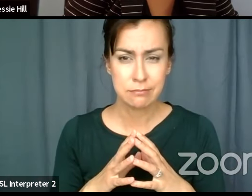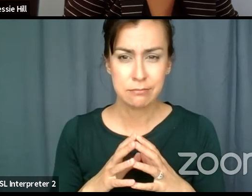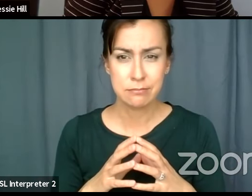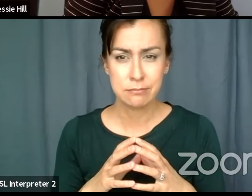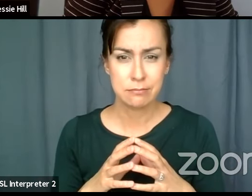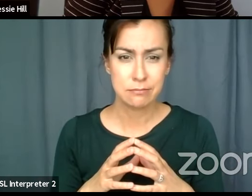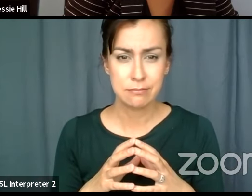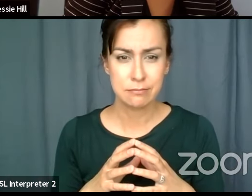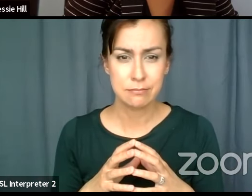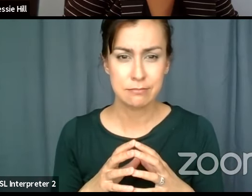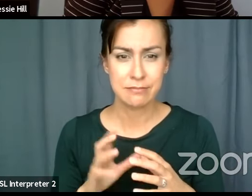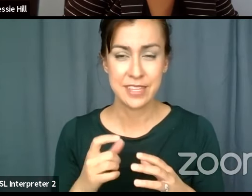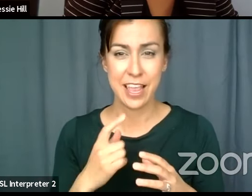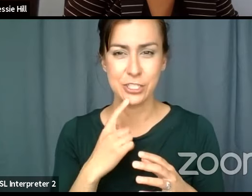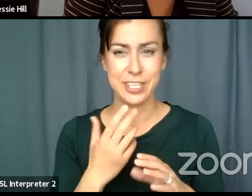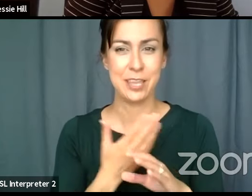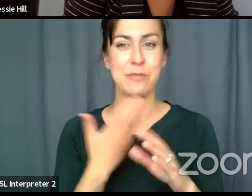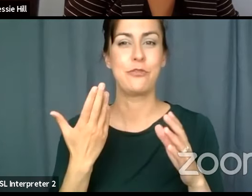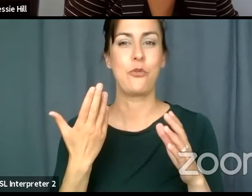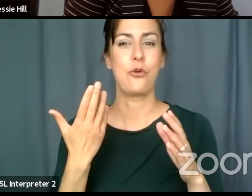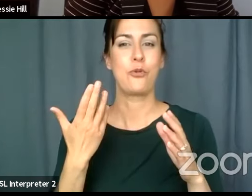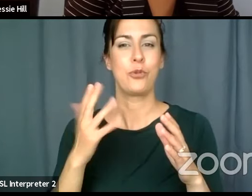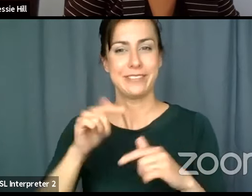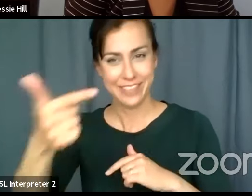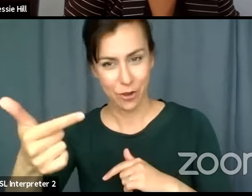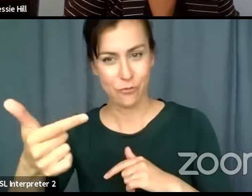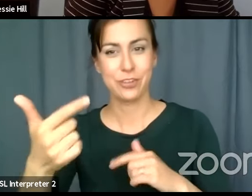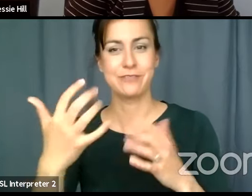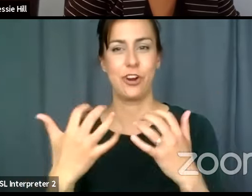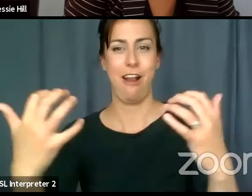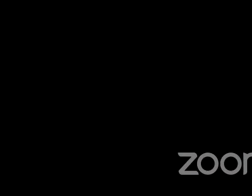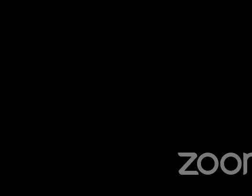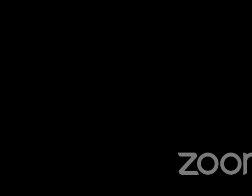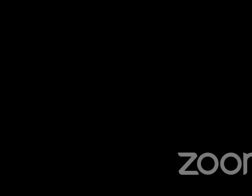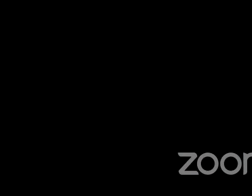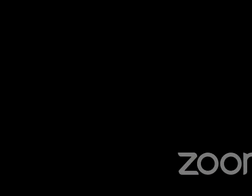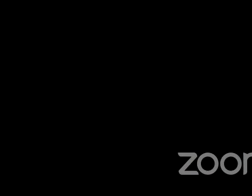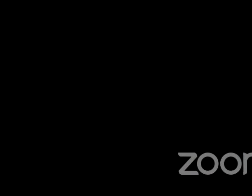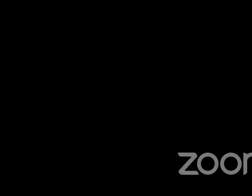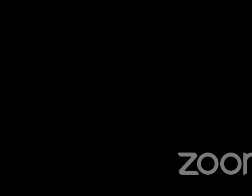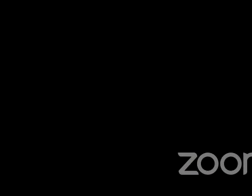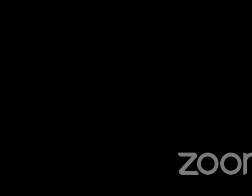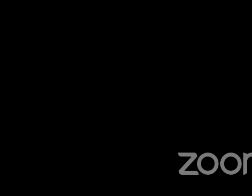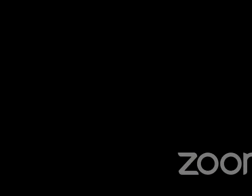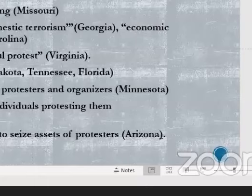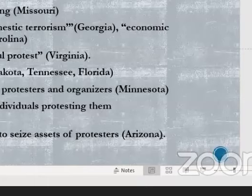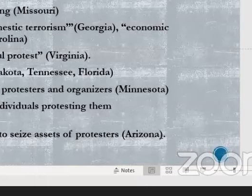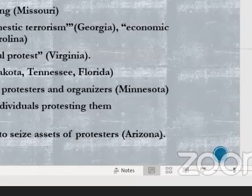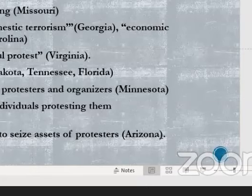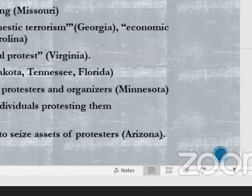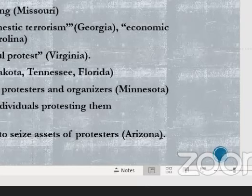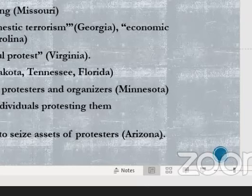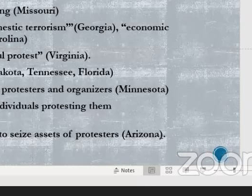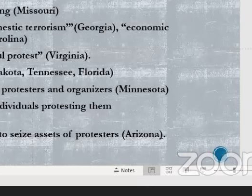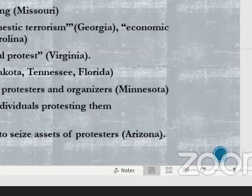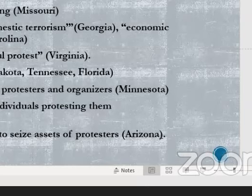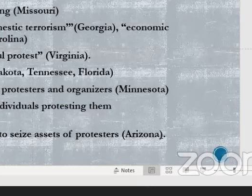Or I should say before we close out with questions and responses. Let me see here.